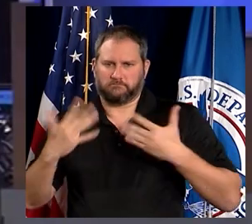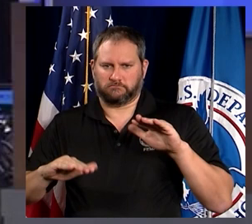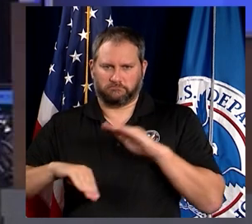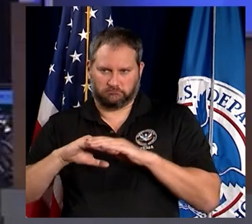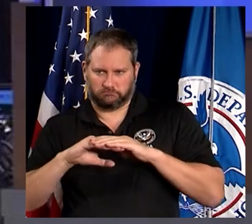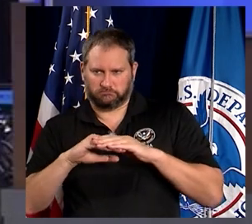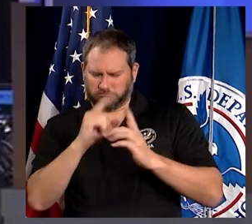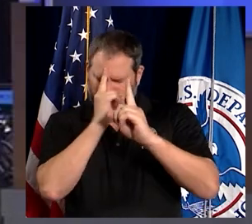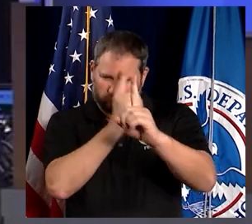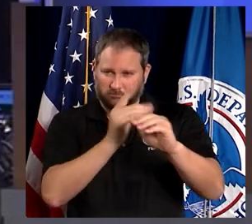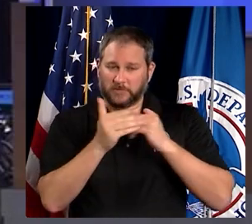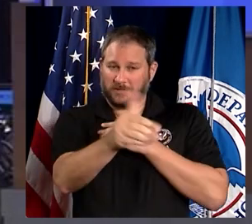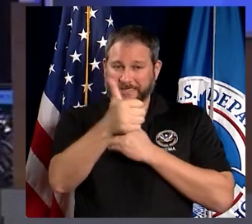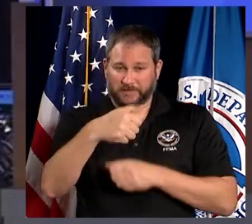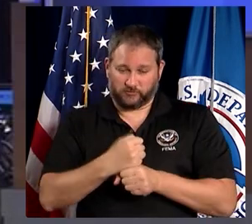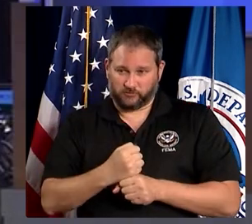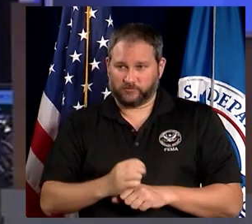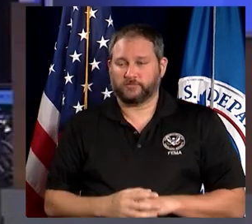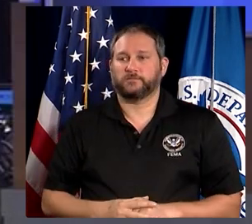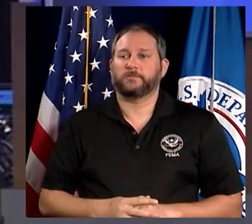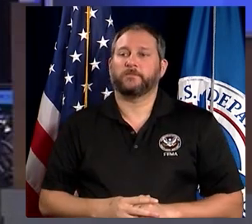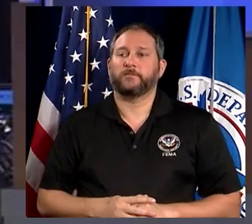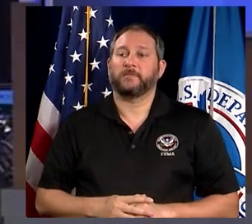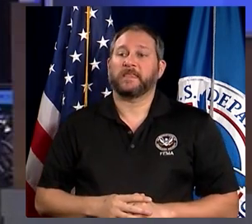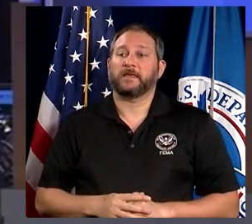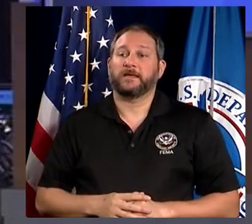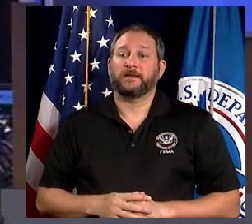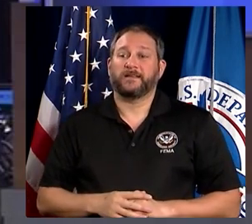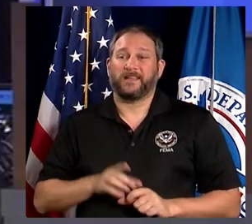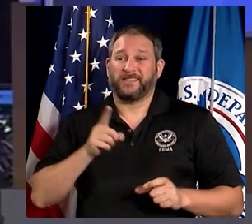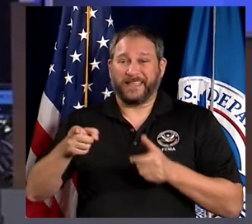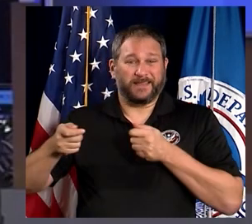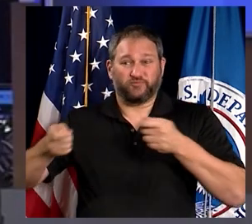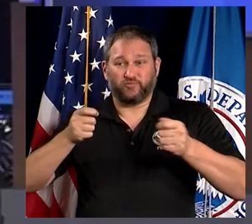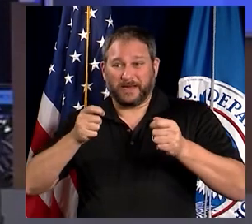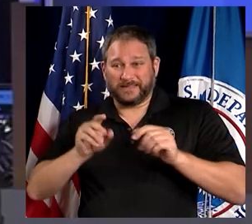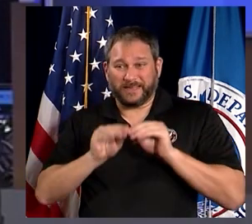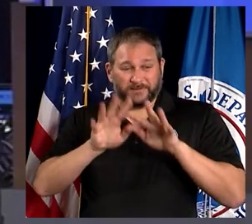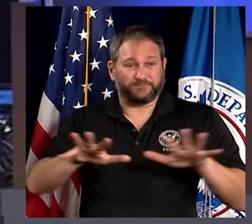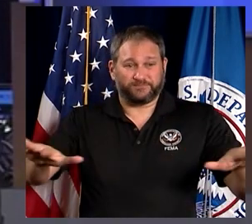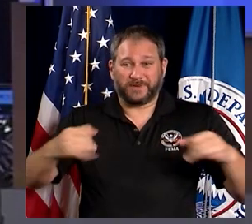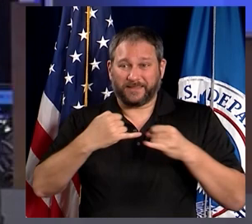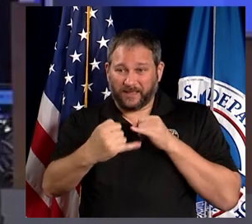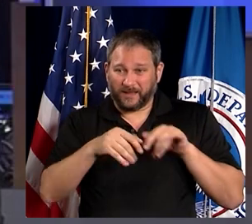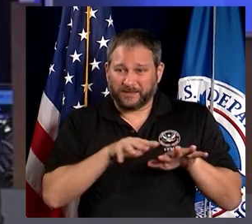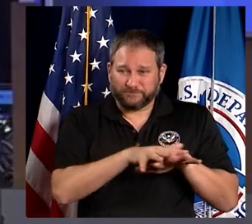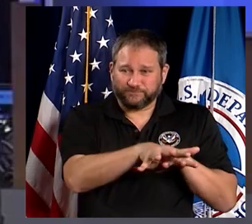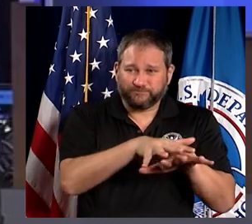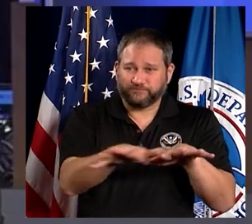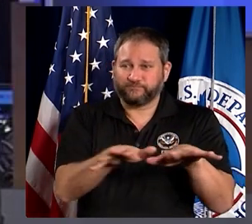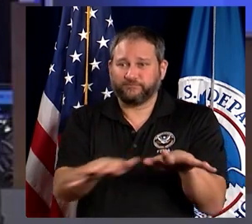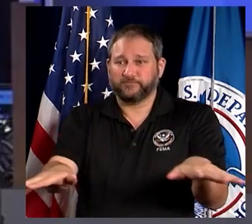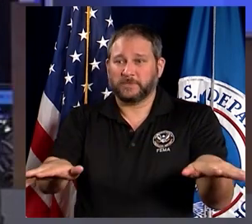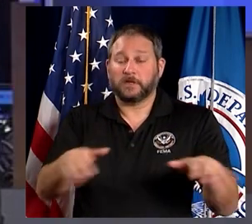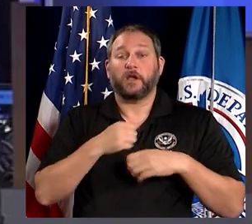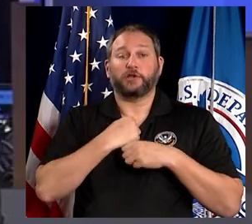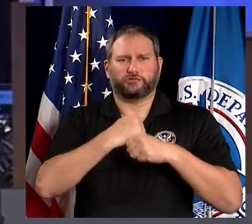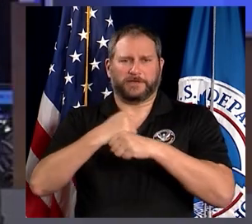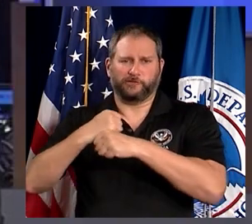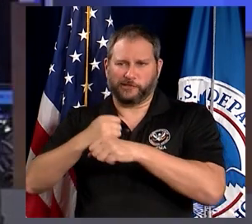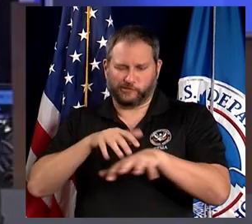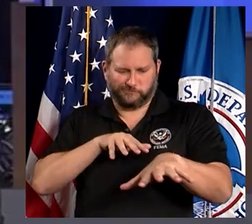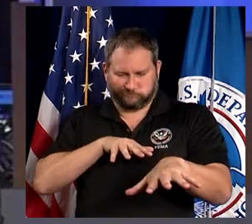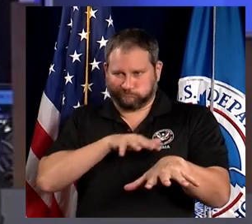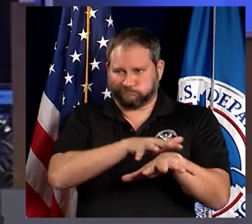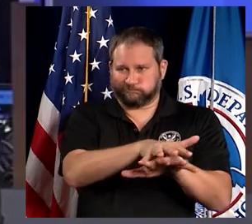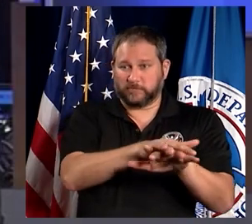state public utility commissions regulate the distribution lines and most, but not all, of the generators. Sometimes states